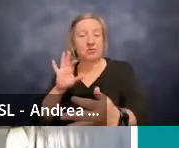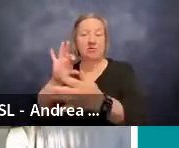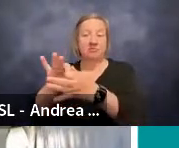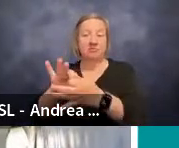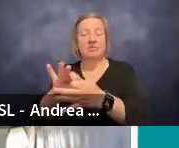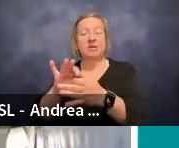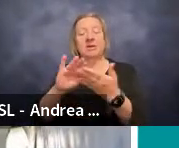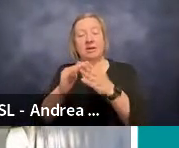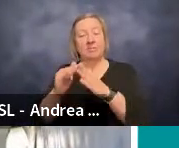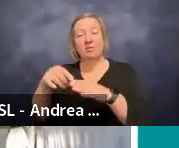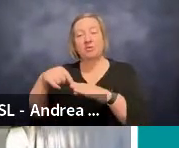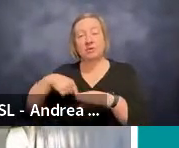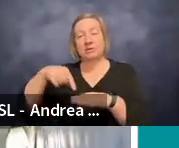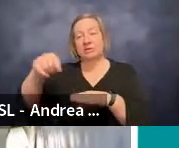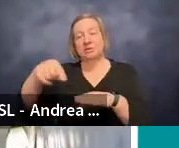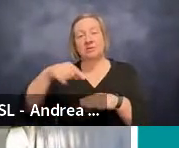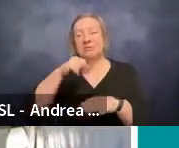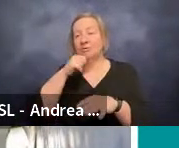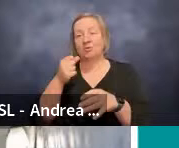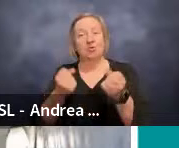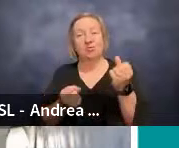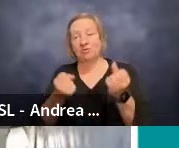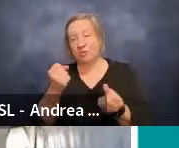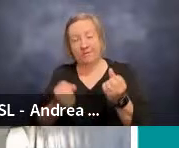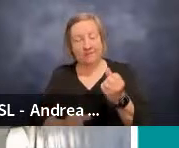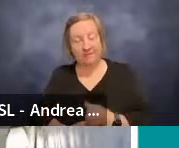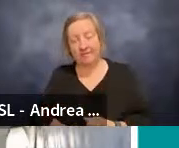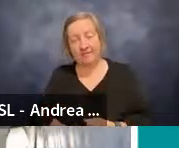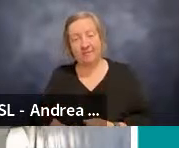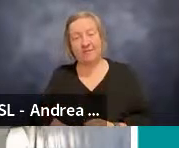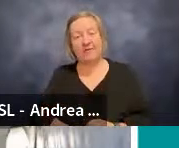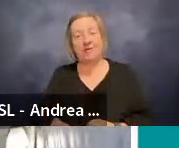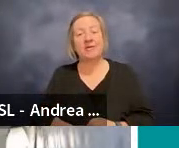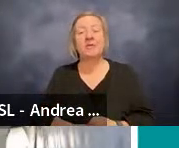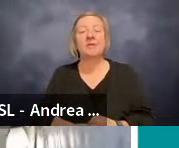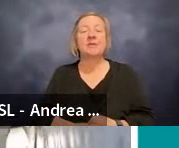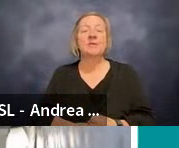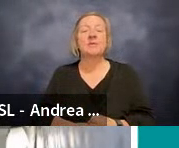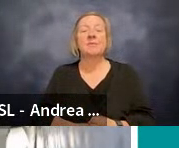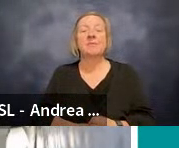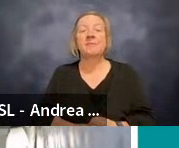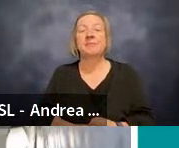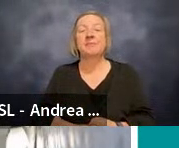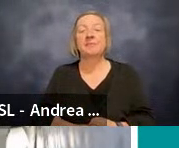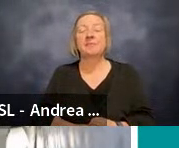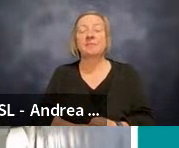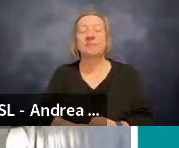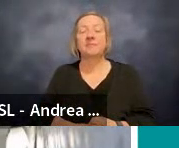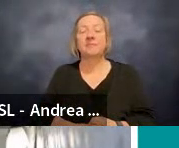communities that do not drive. And we had a